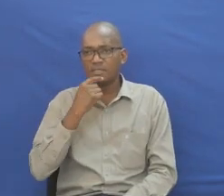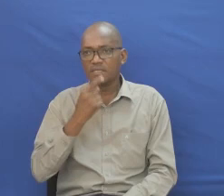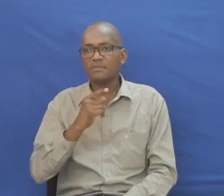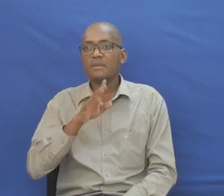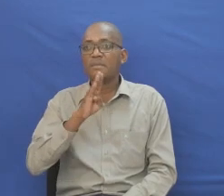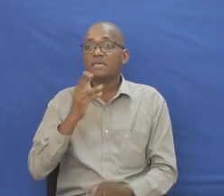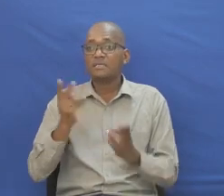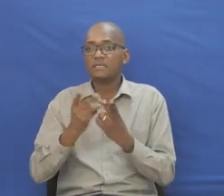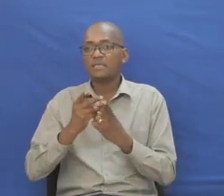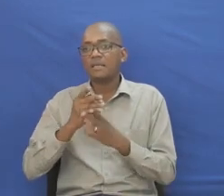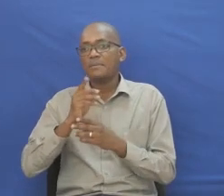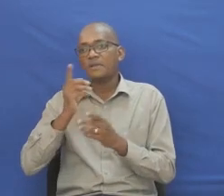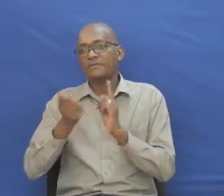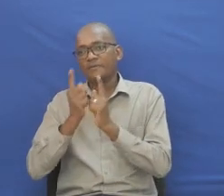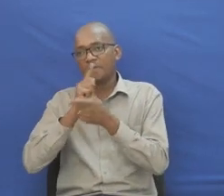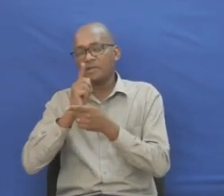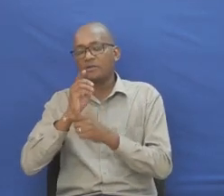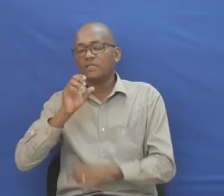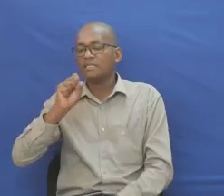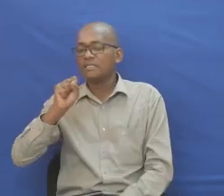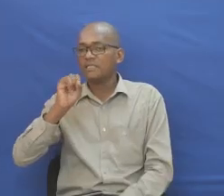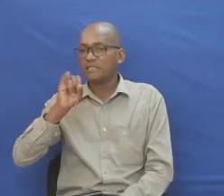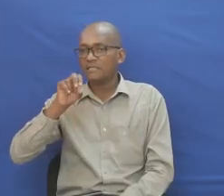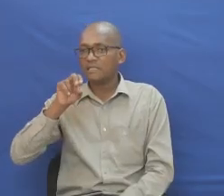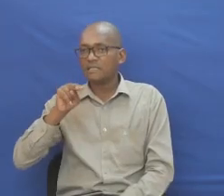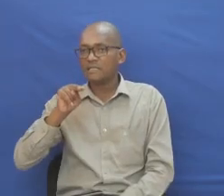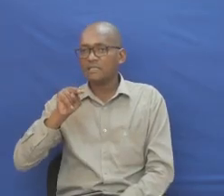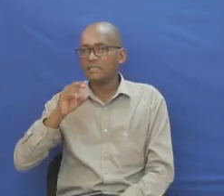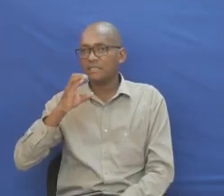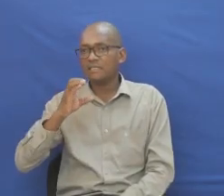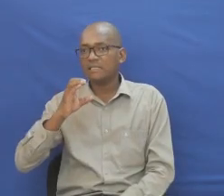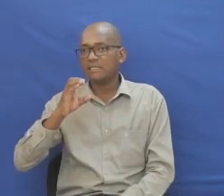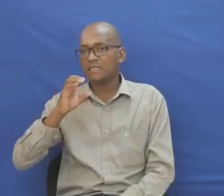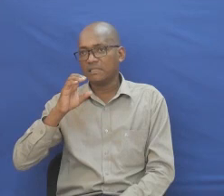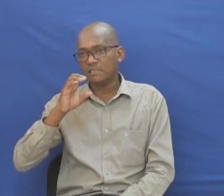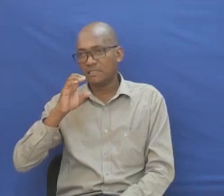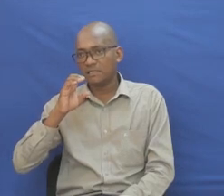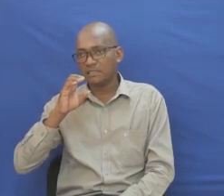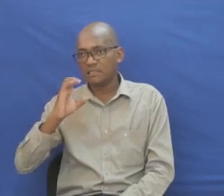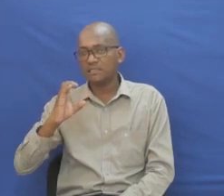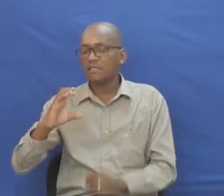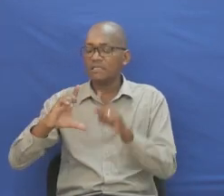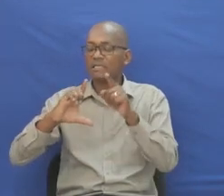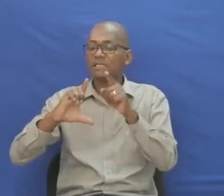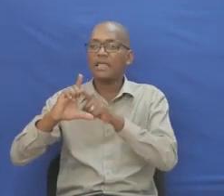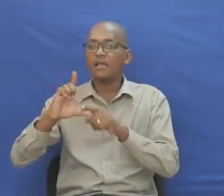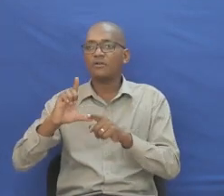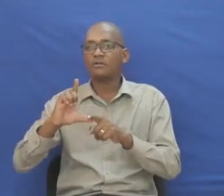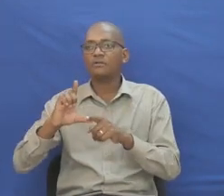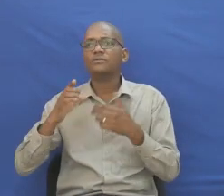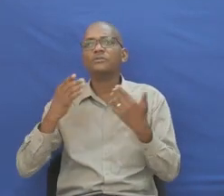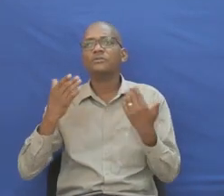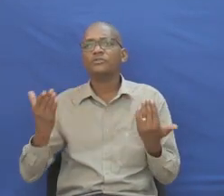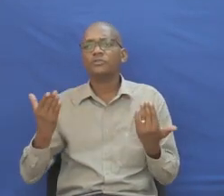sine of angle C. So let us take this one, substitute in the first equation. What are we going to get?